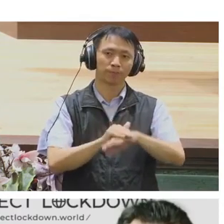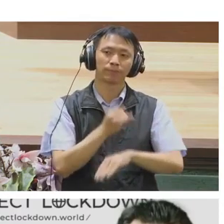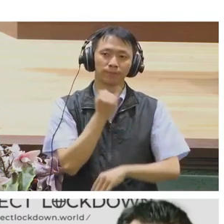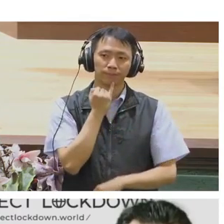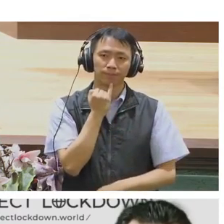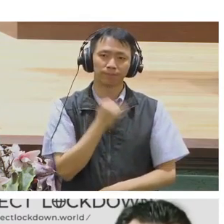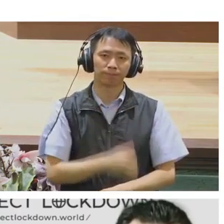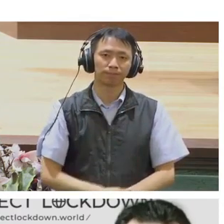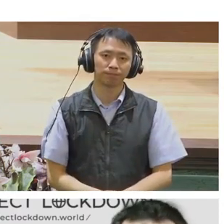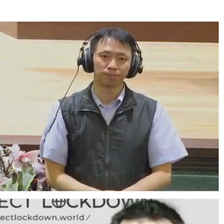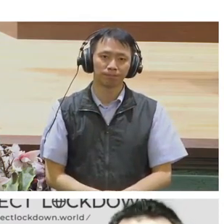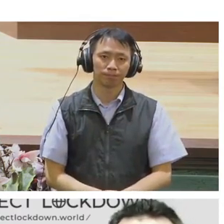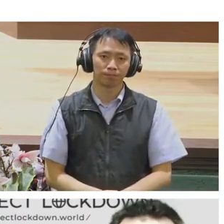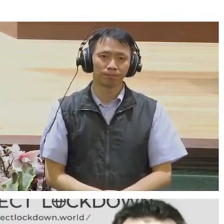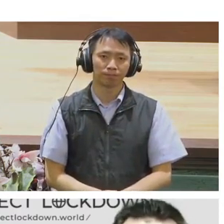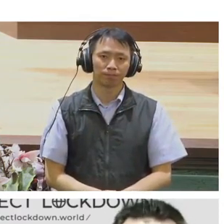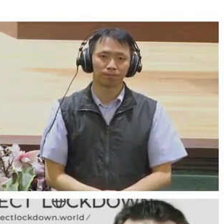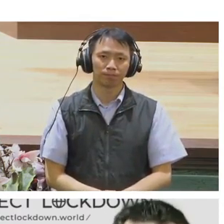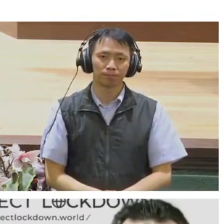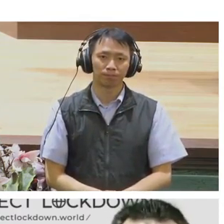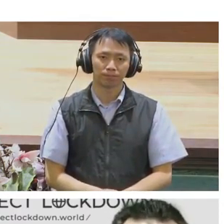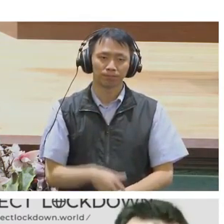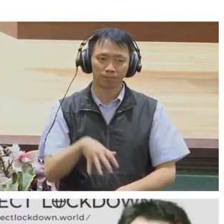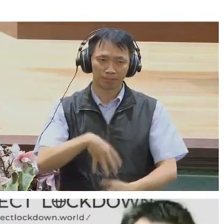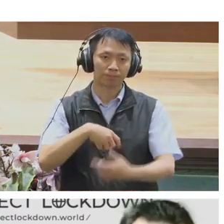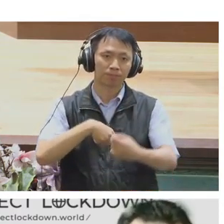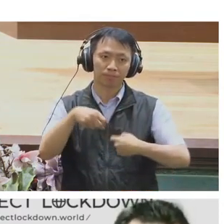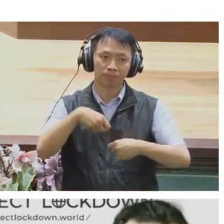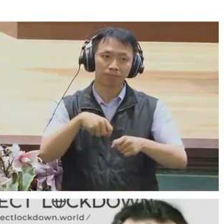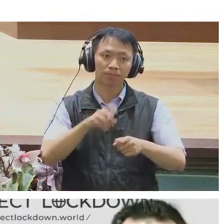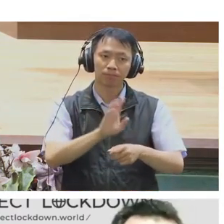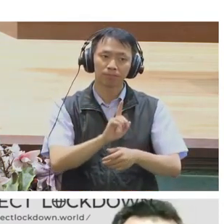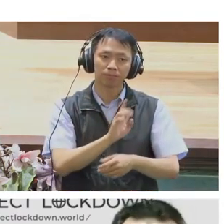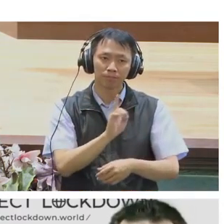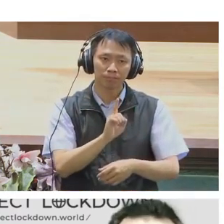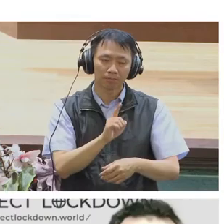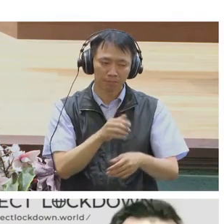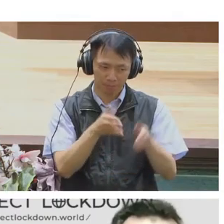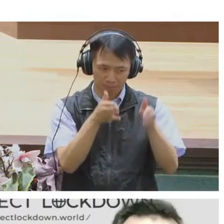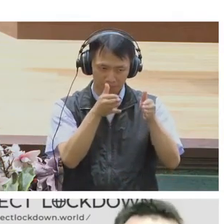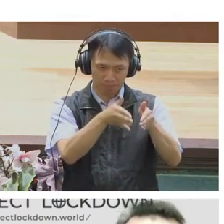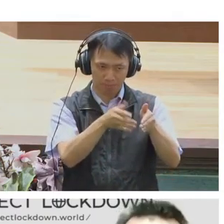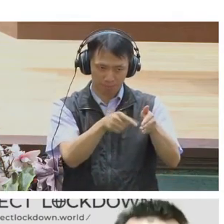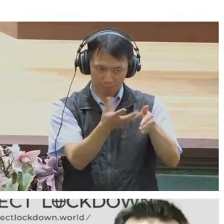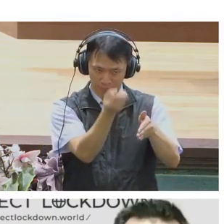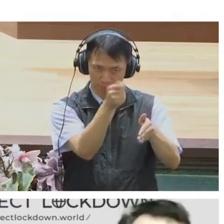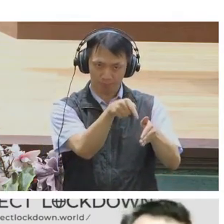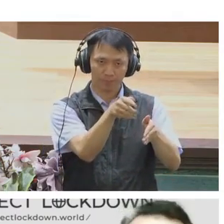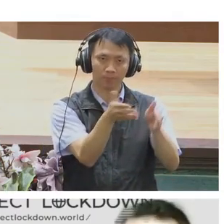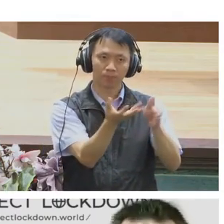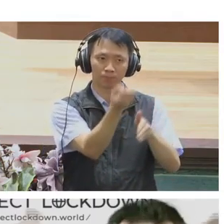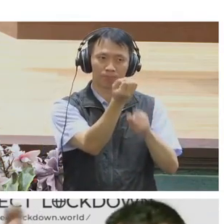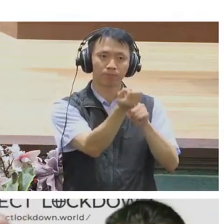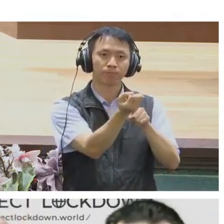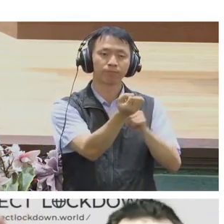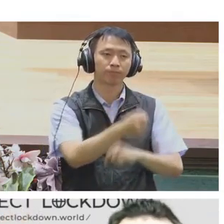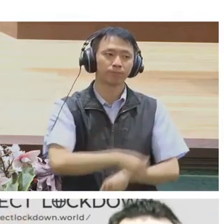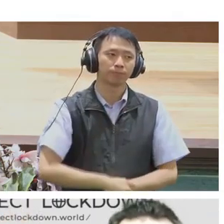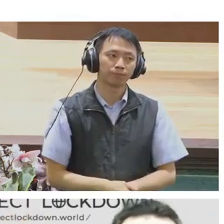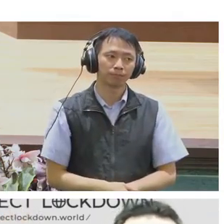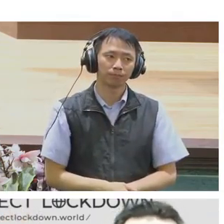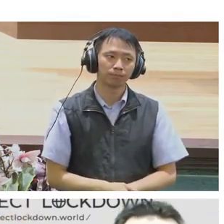which is that we focus on rights. We focus on well-established rights, and we try to